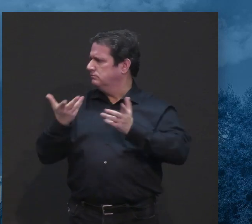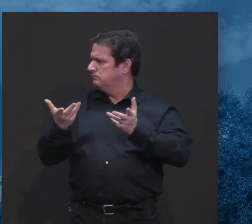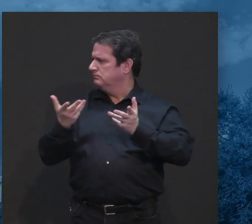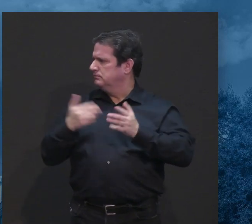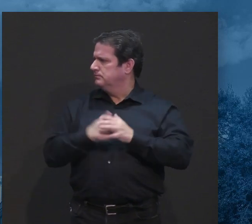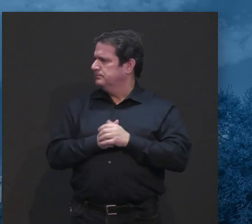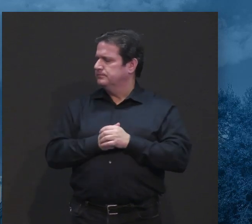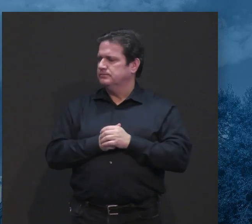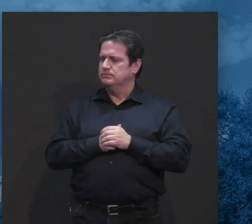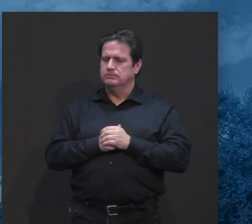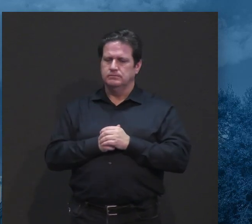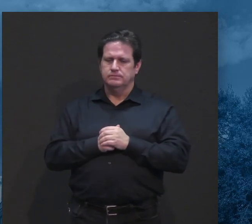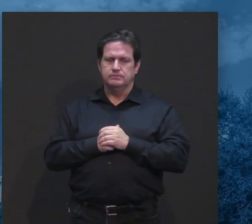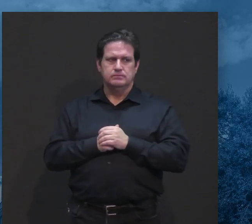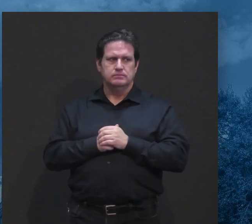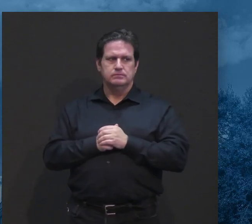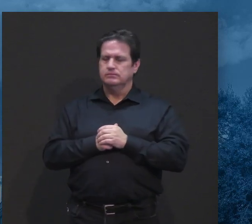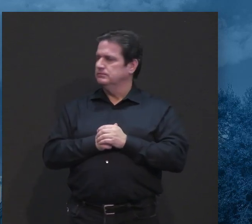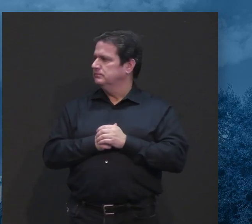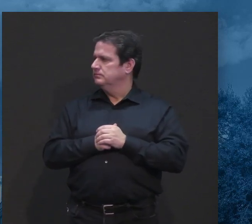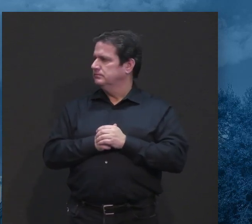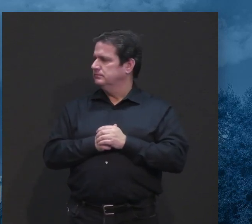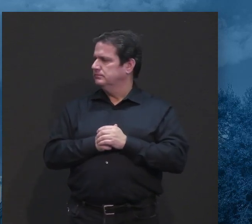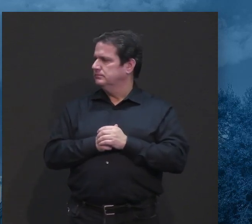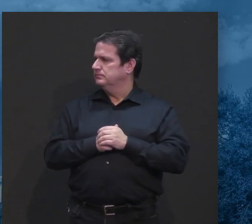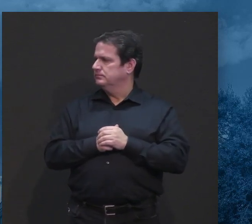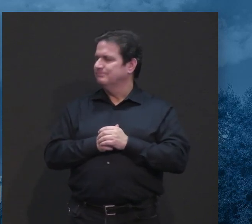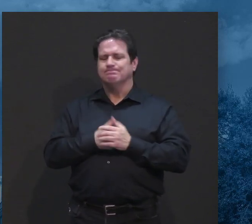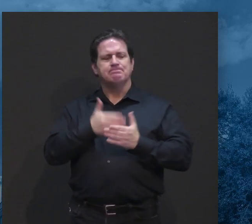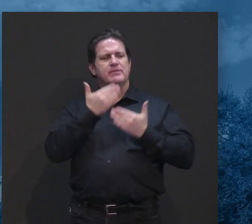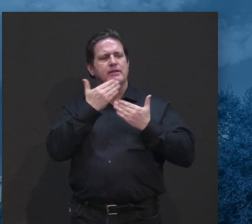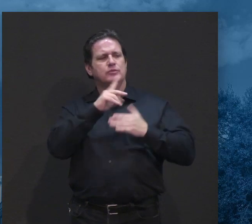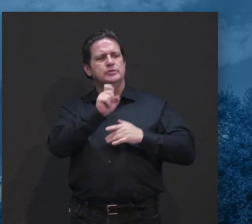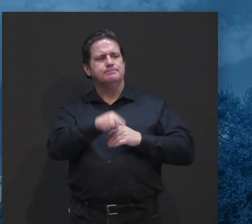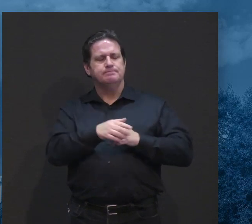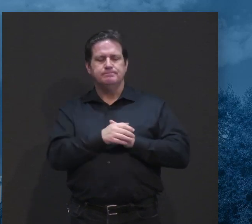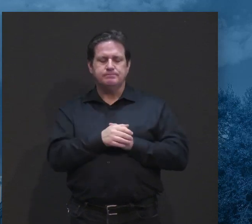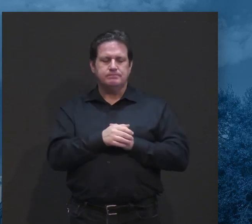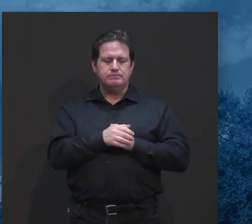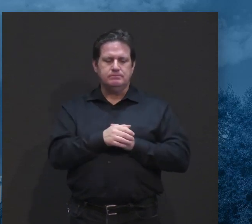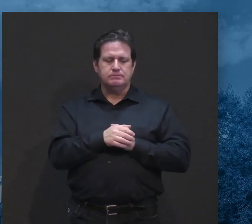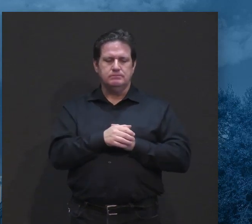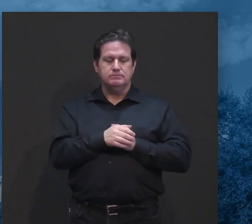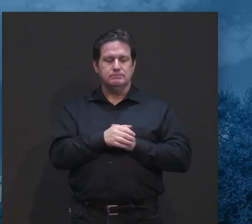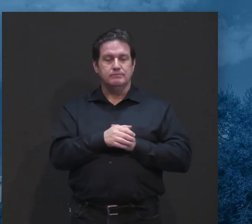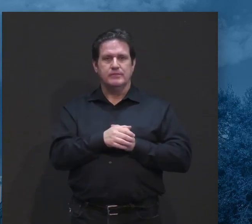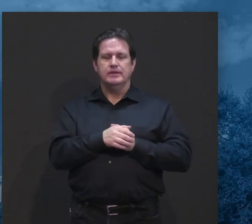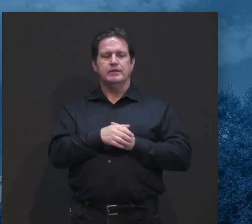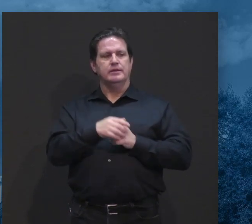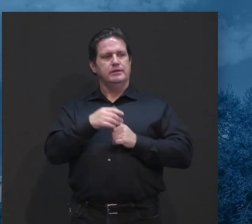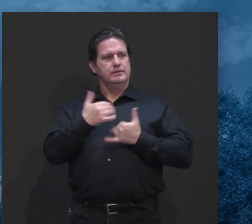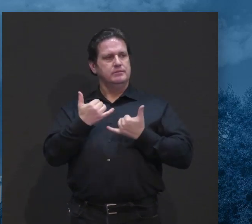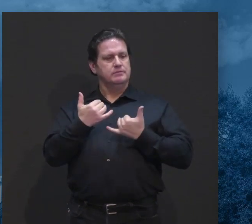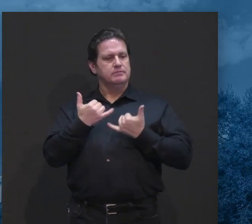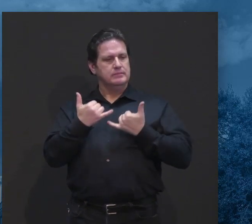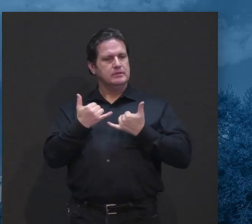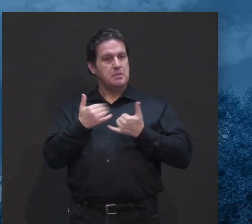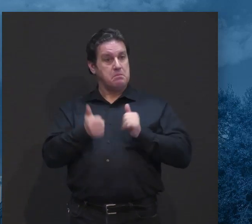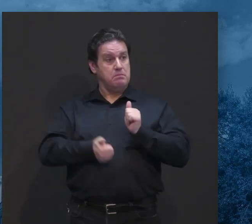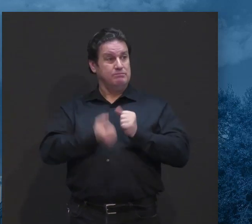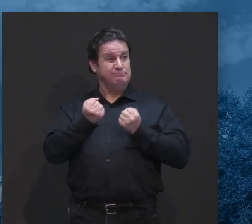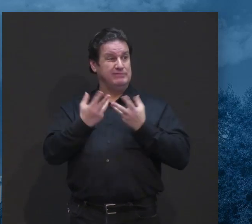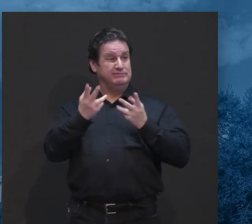down that or shorten that time frame? Yeah, thanks for the question. And I will say I have